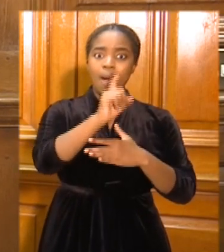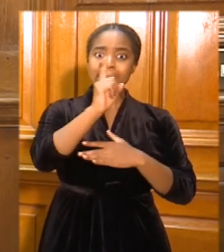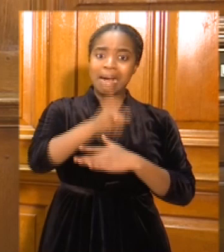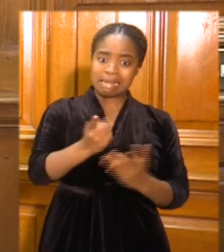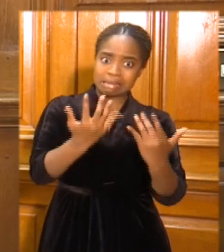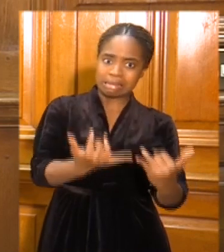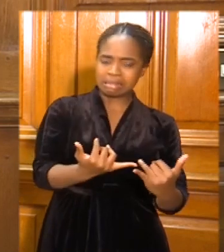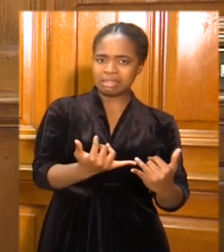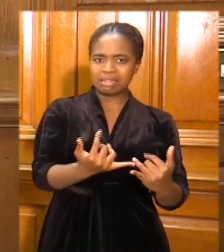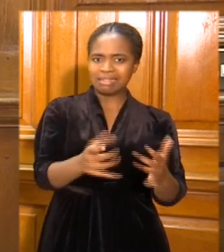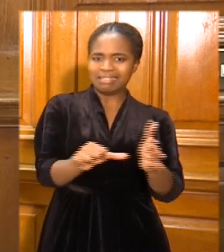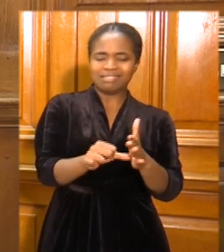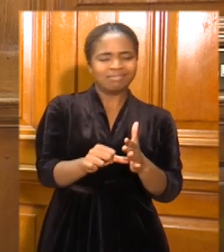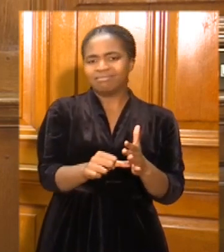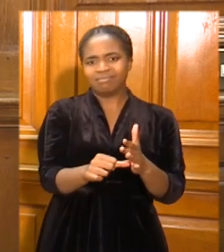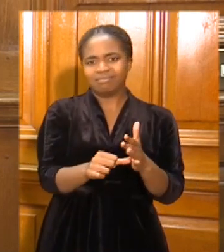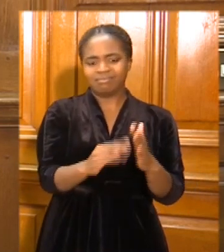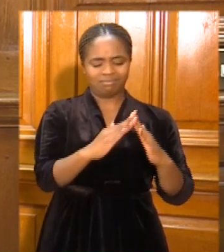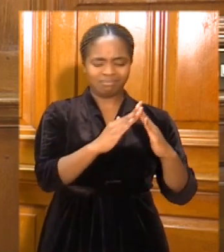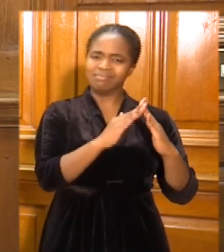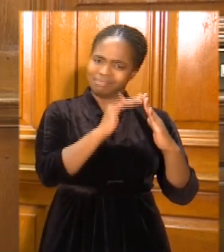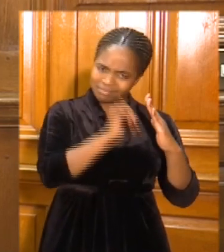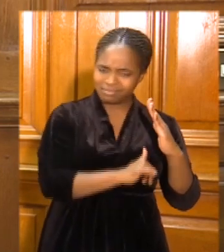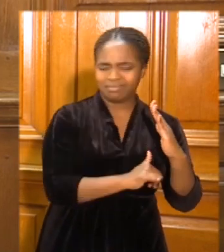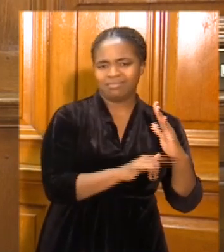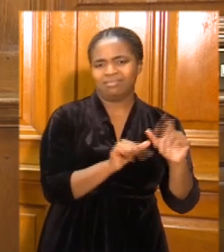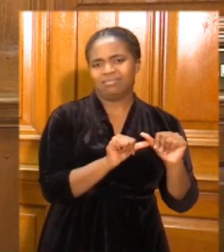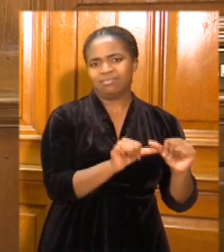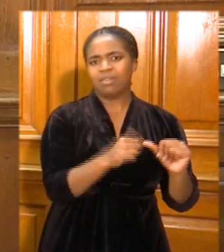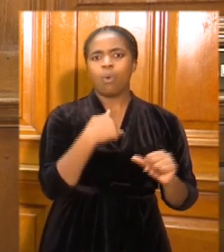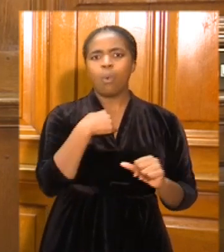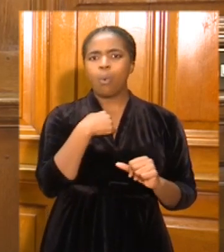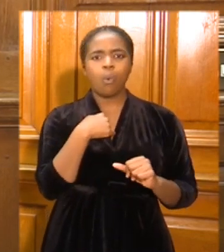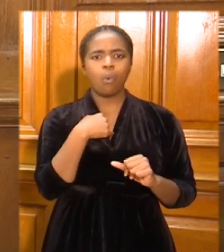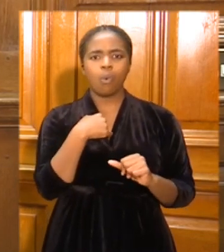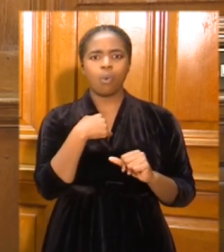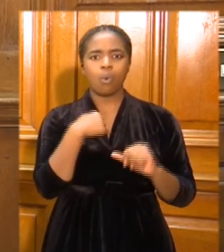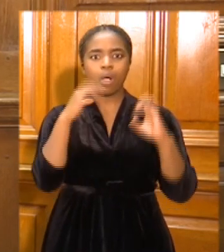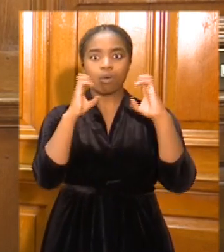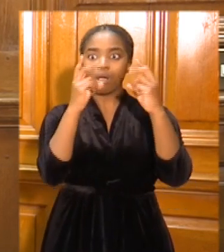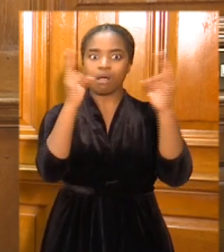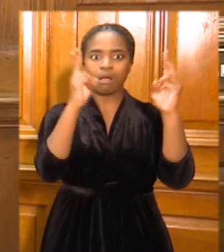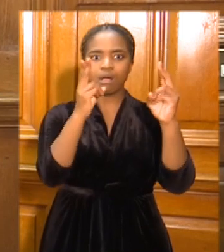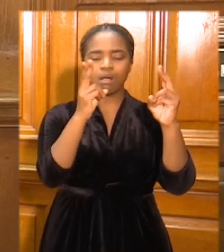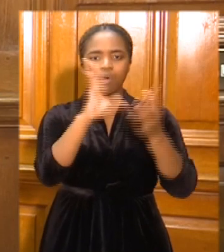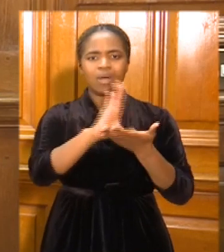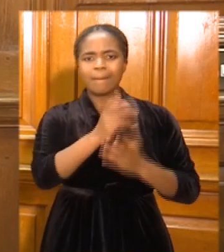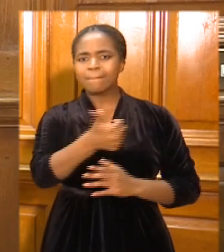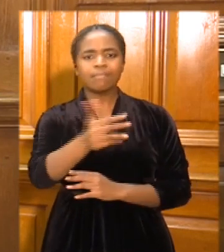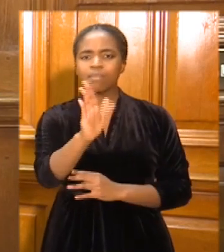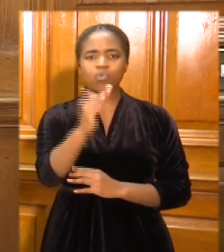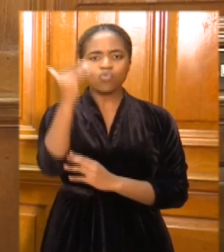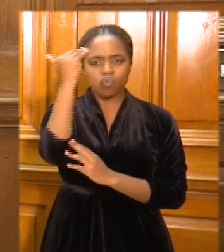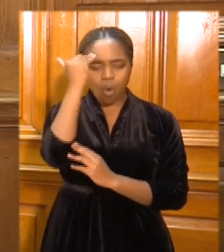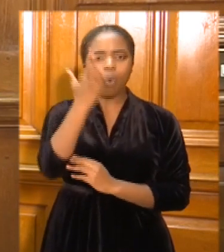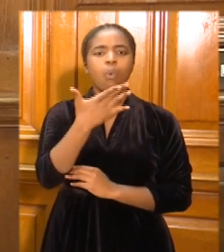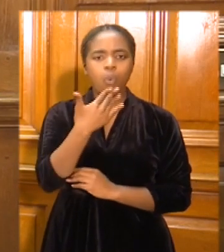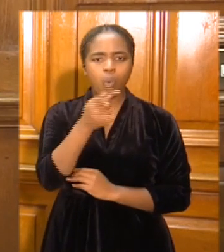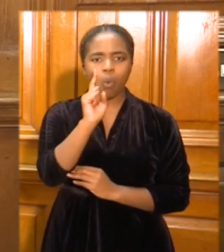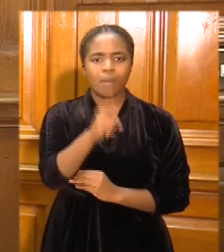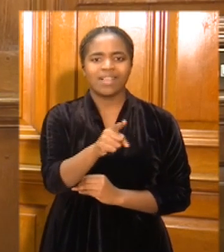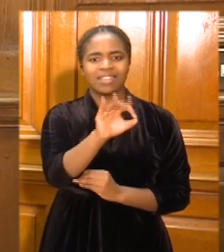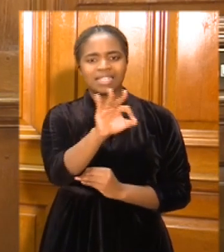to go to an educational institution continue to stay at home. People will also be able to leave their homes